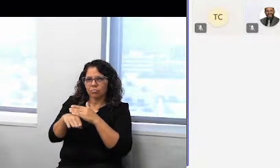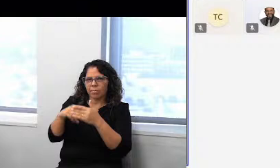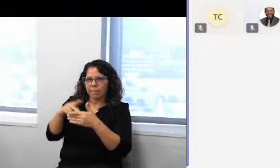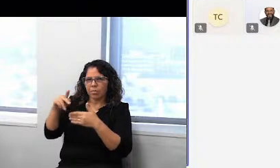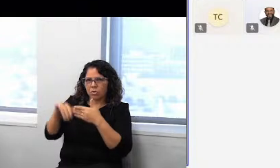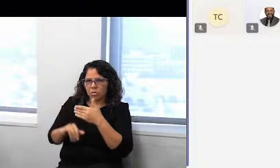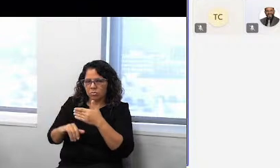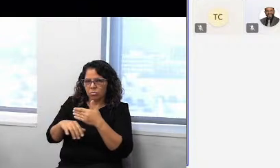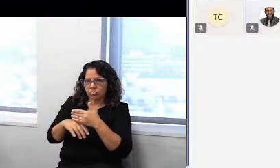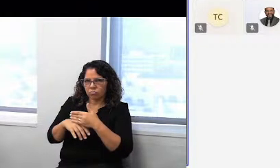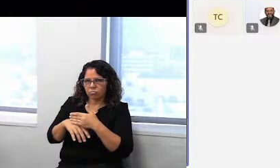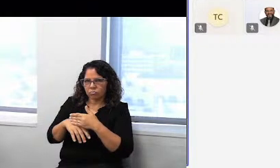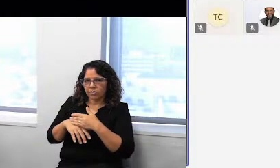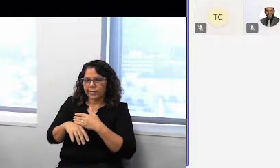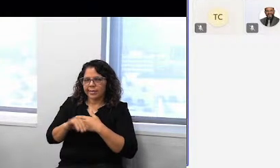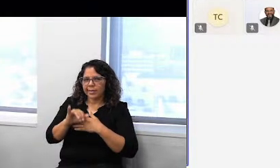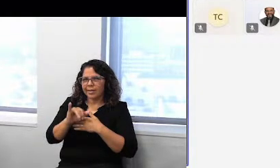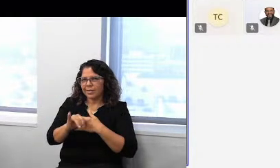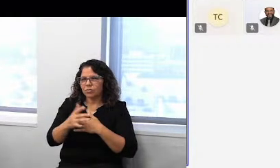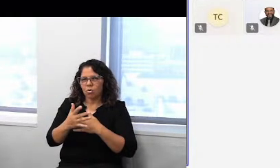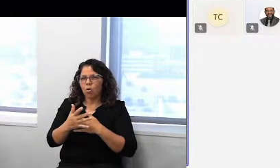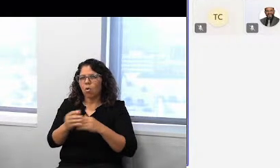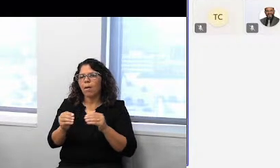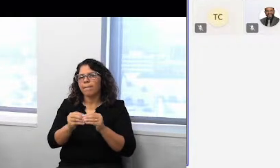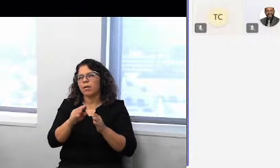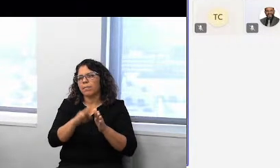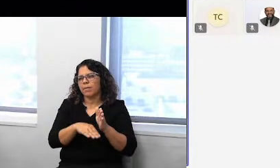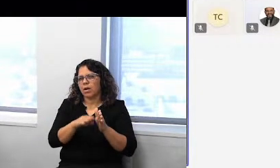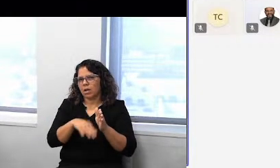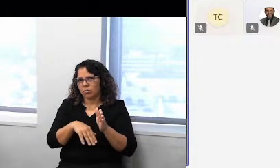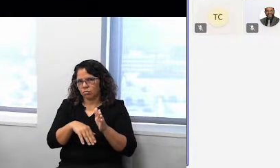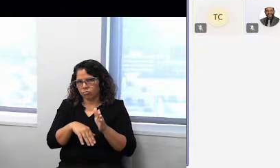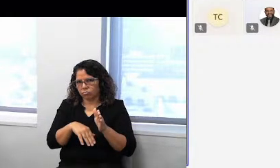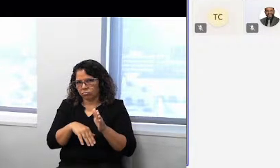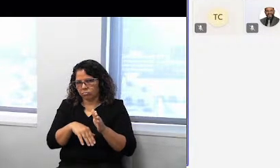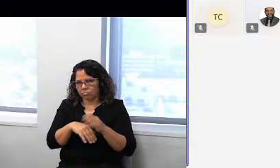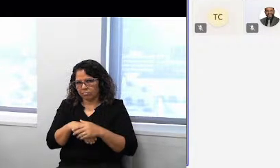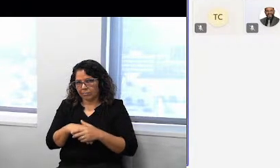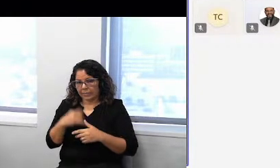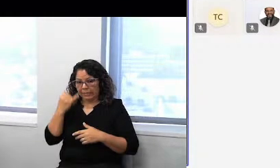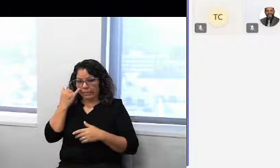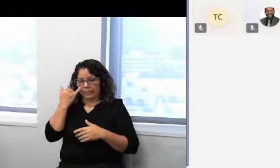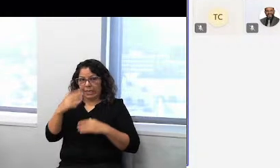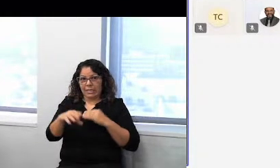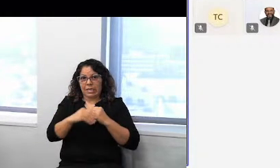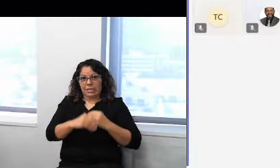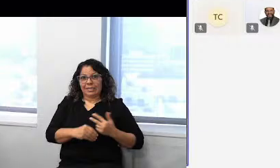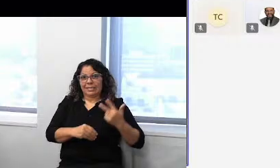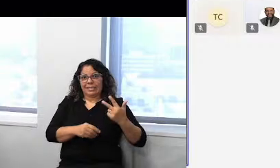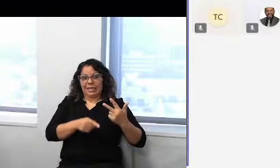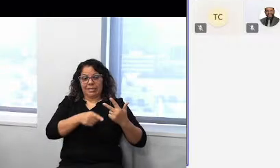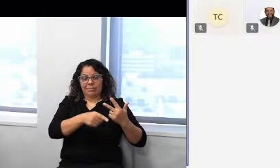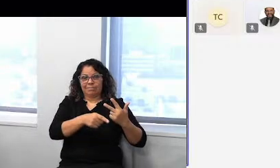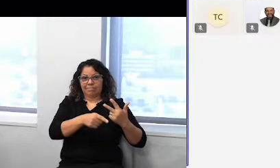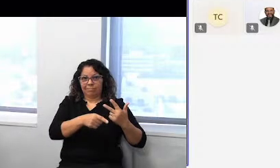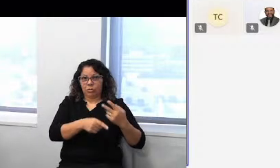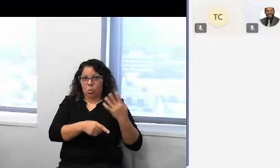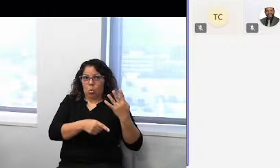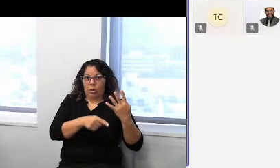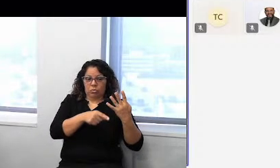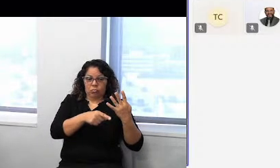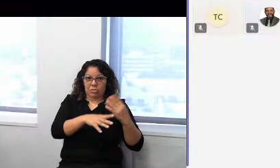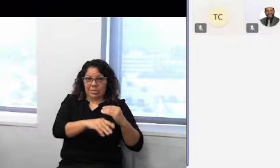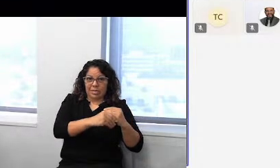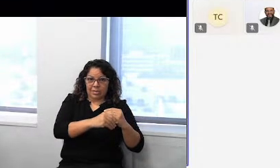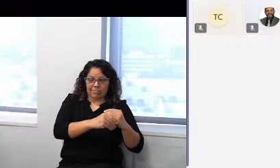3 transformers, right? To have, or 4 transformers, 1 for each one of the projects. That is what you are trying